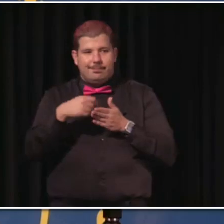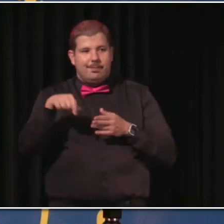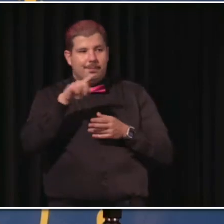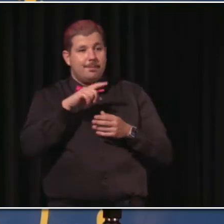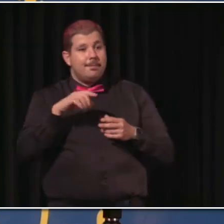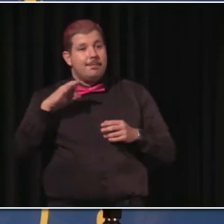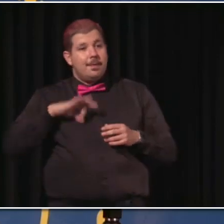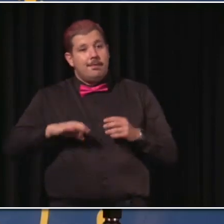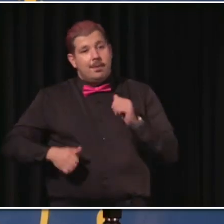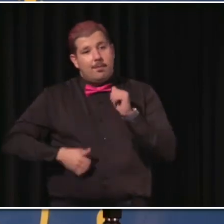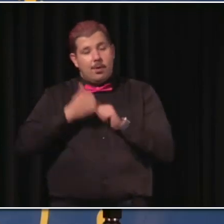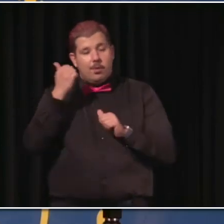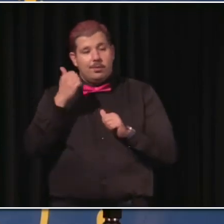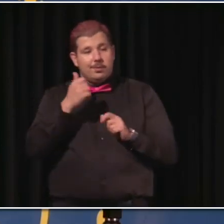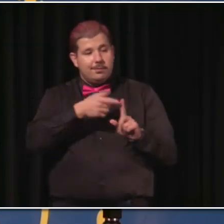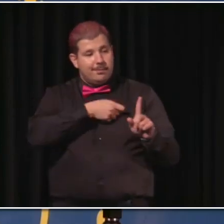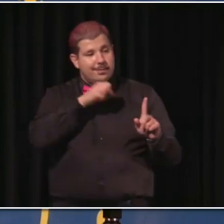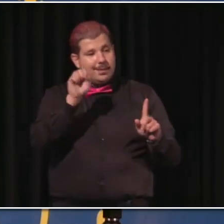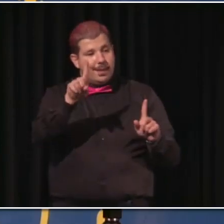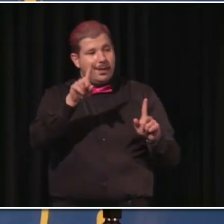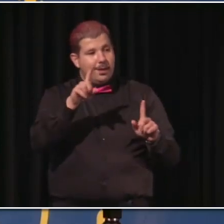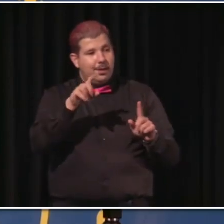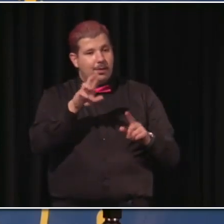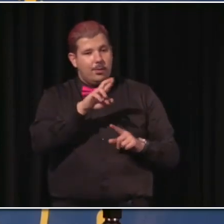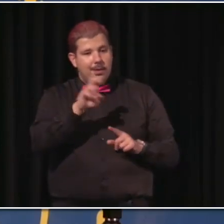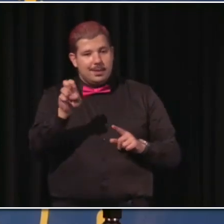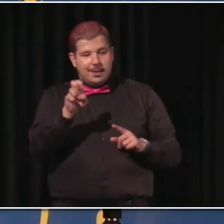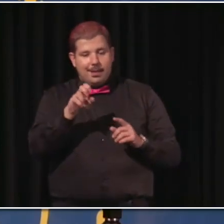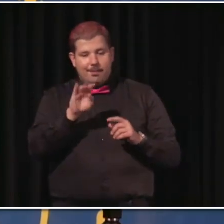the most from San Diego's real estate boom.